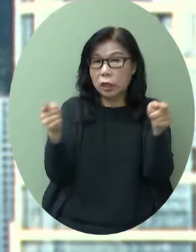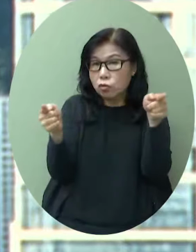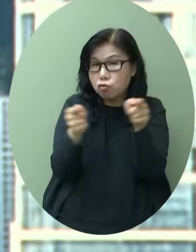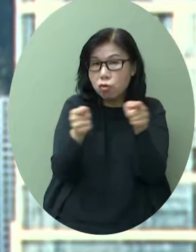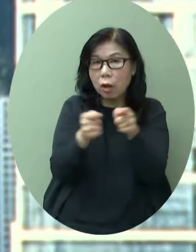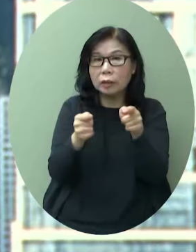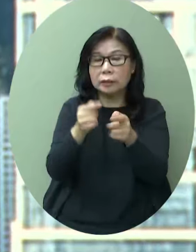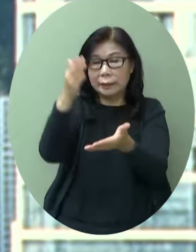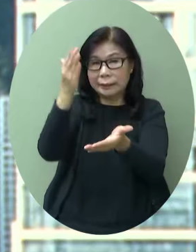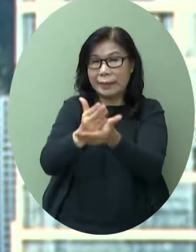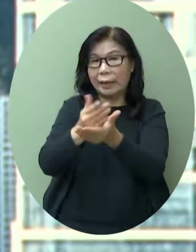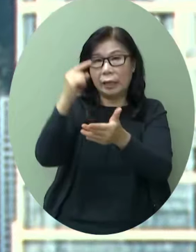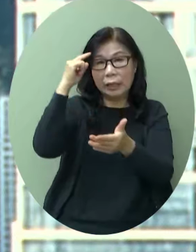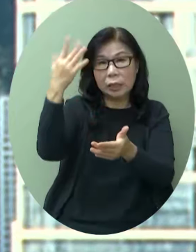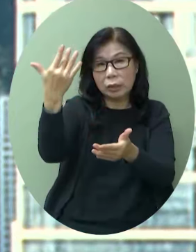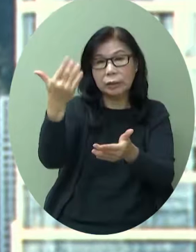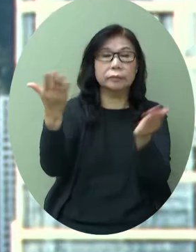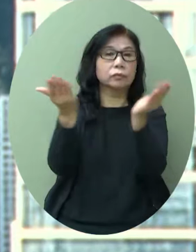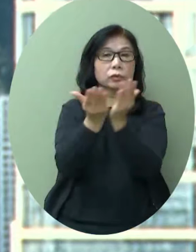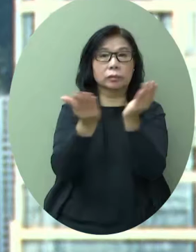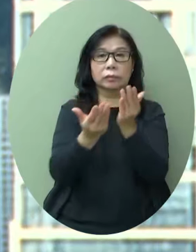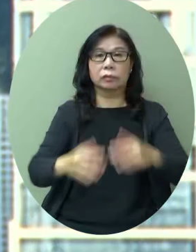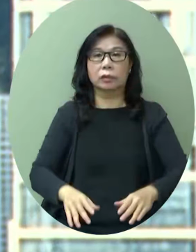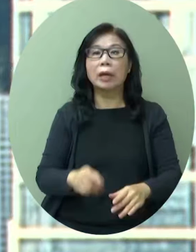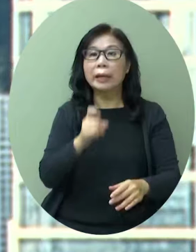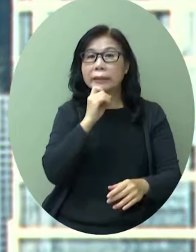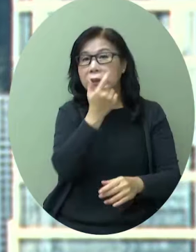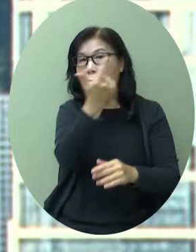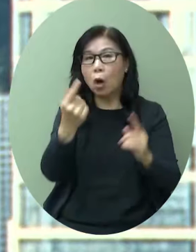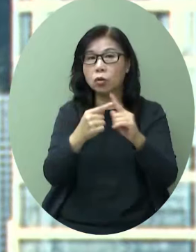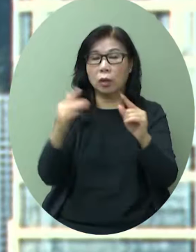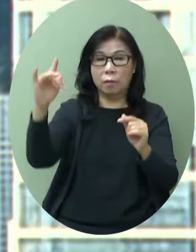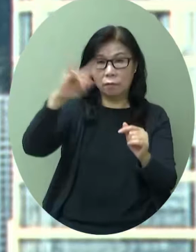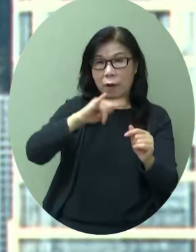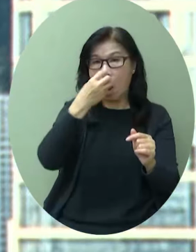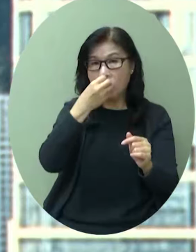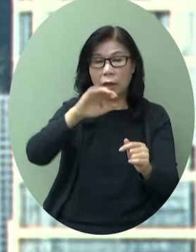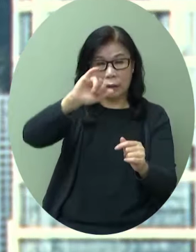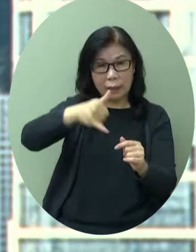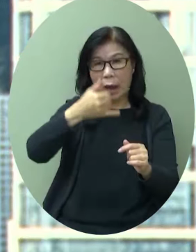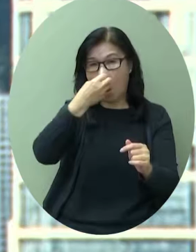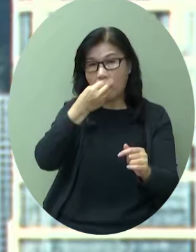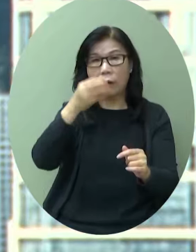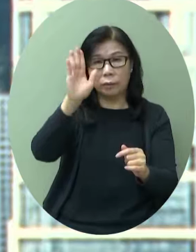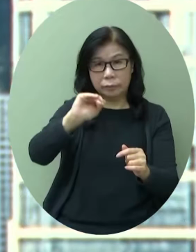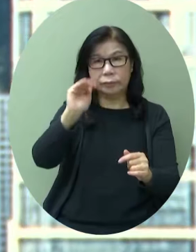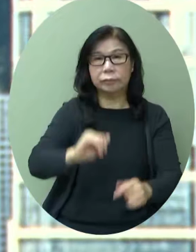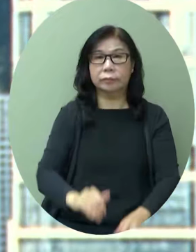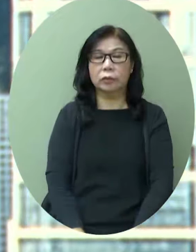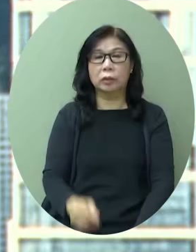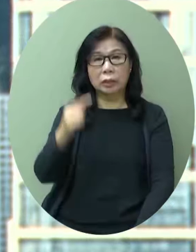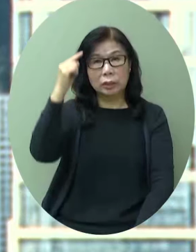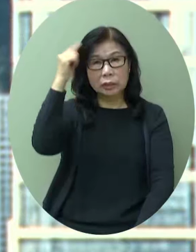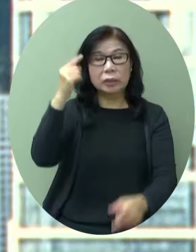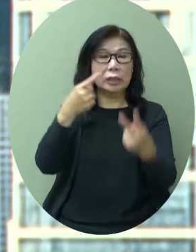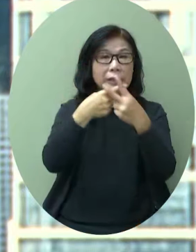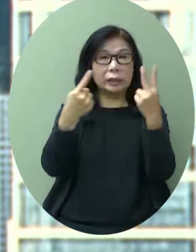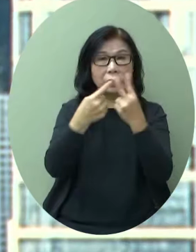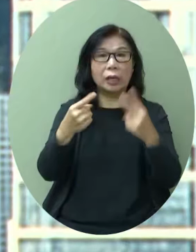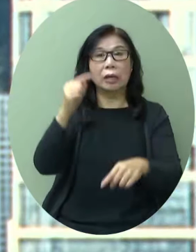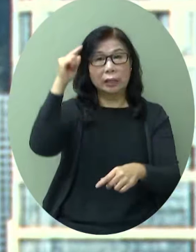accommodate more aspirations of people to come back or to come in, because the 21-day or the 14-day designated hotel